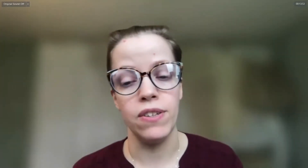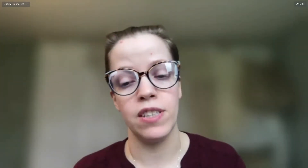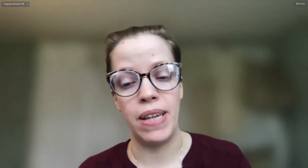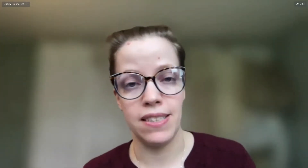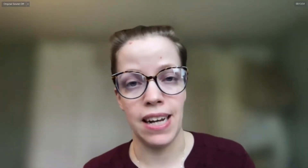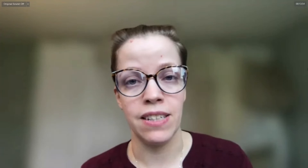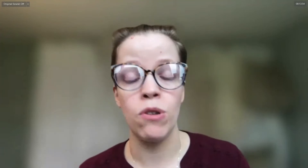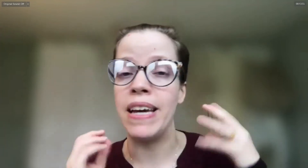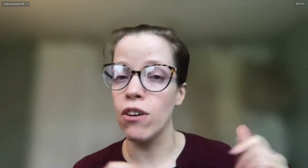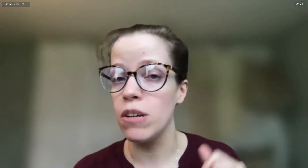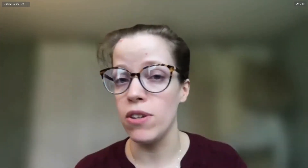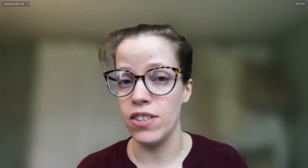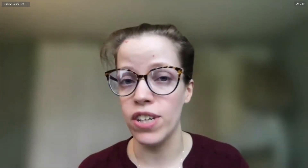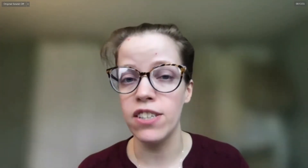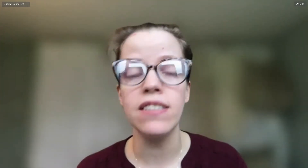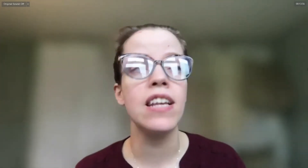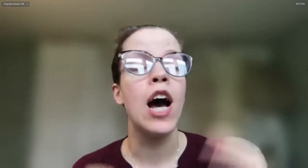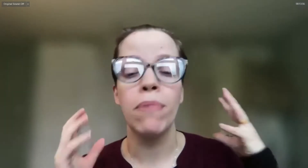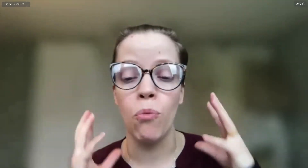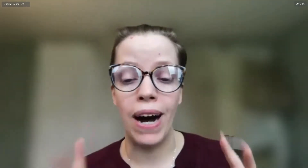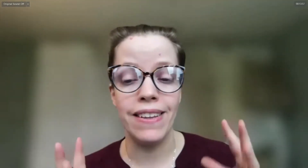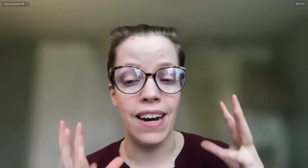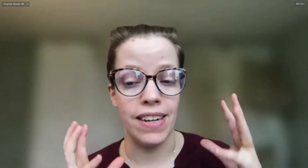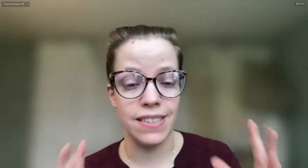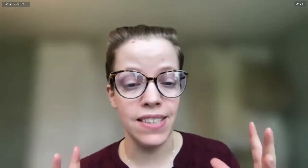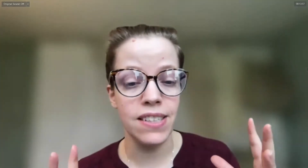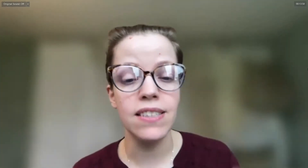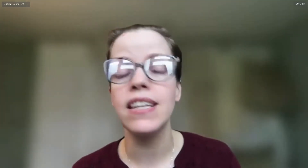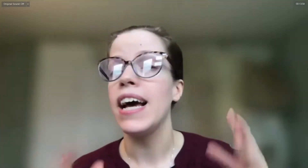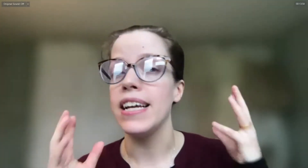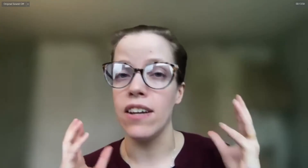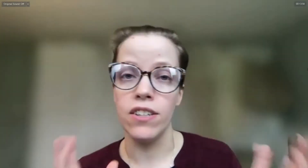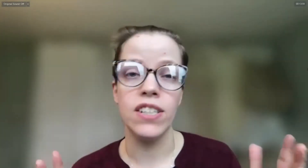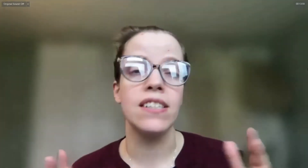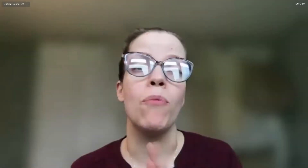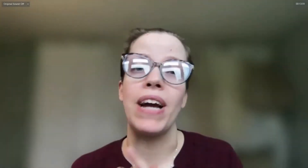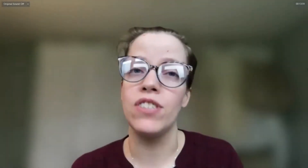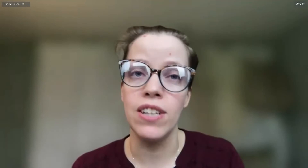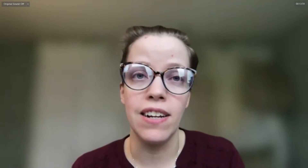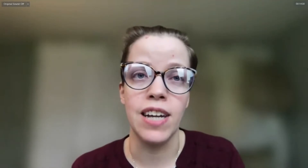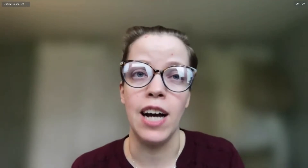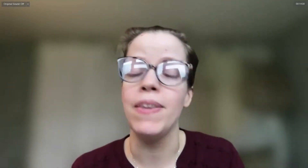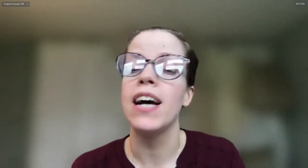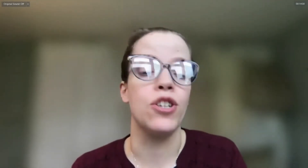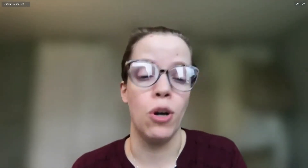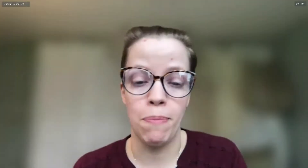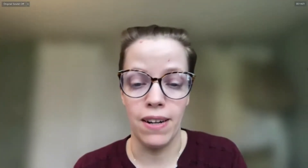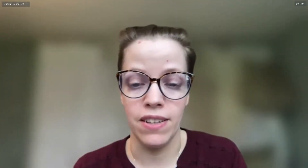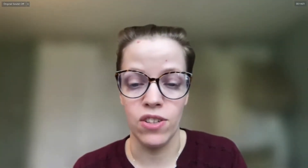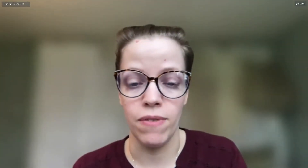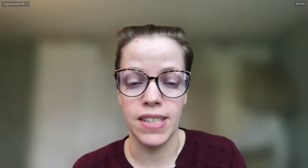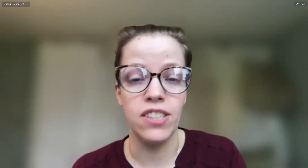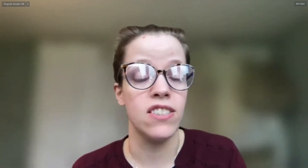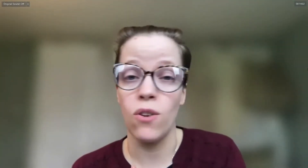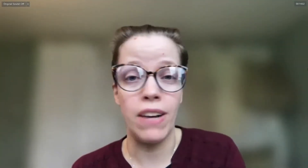our futures are being decided. We may not agree with all these structures, but for while they are in existence, it's urgent, and we have too little time to not be part of